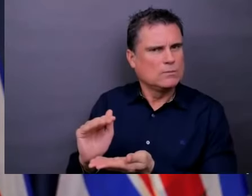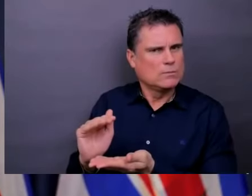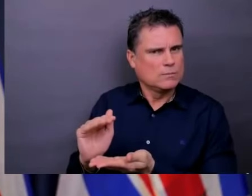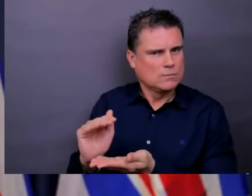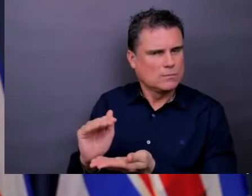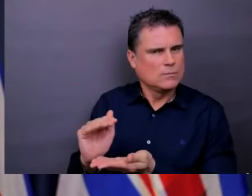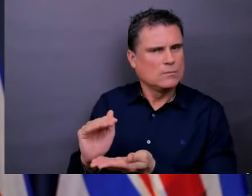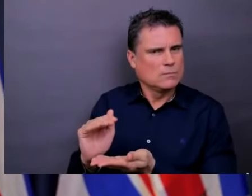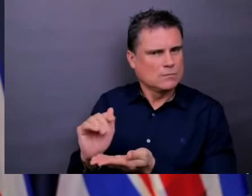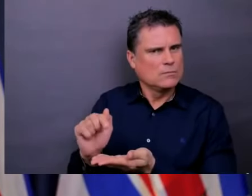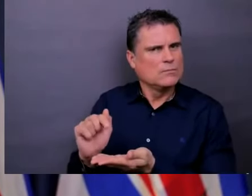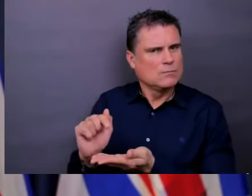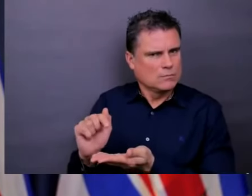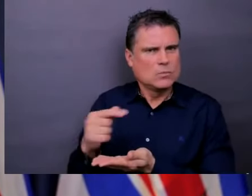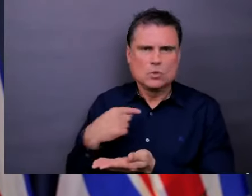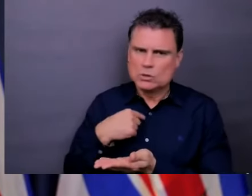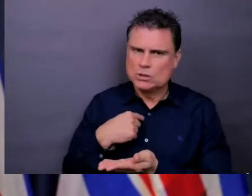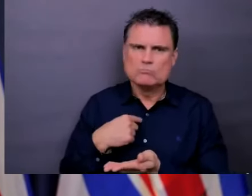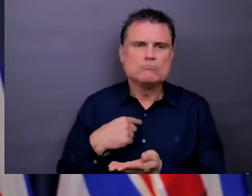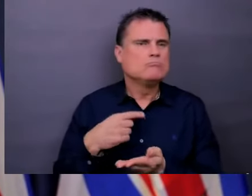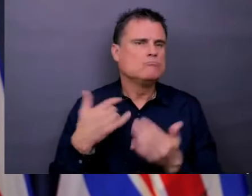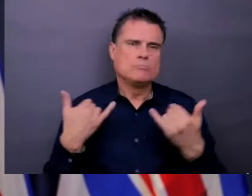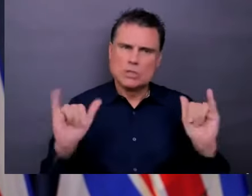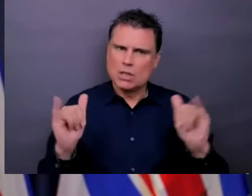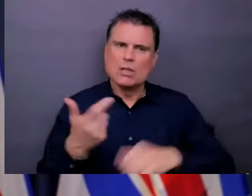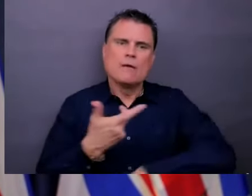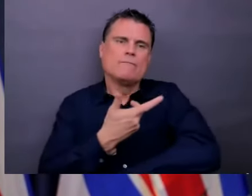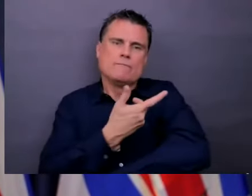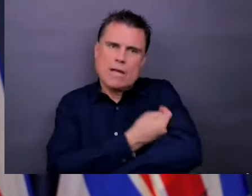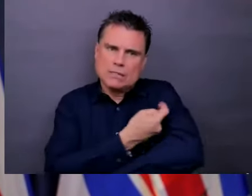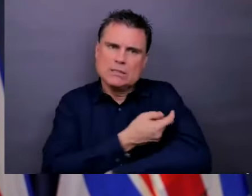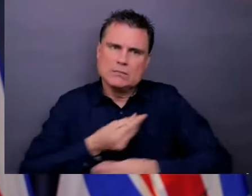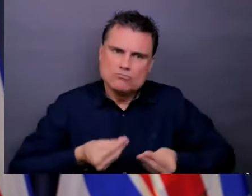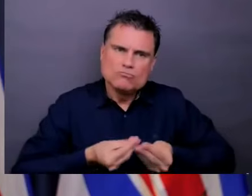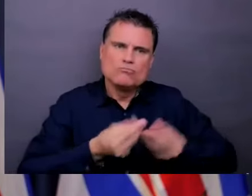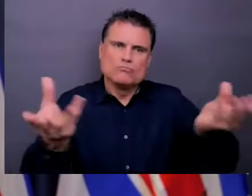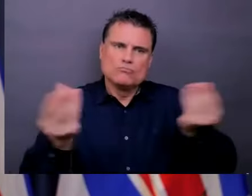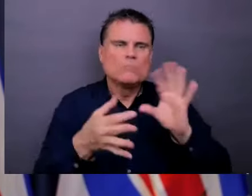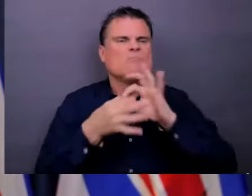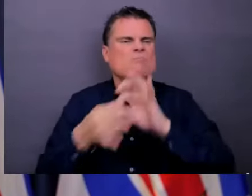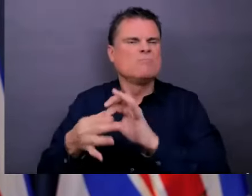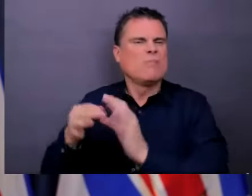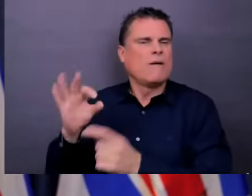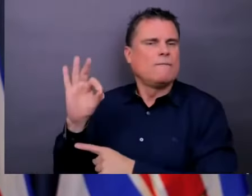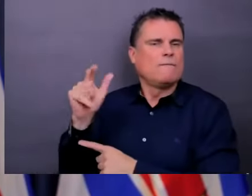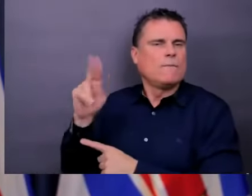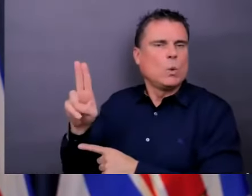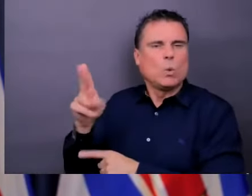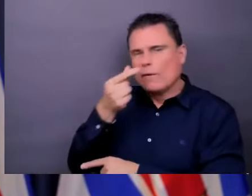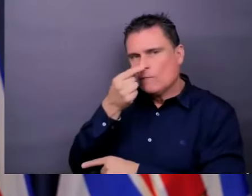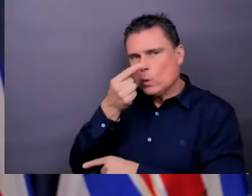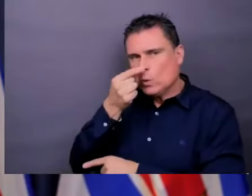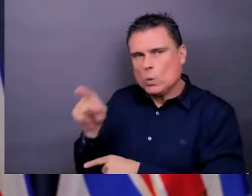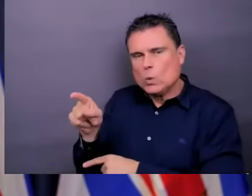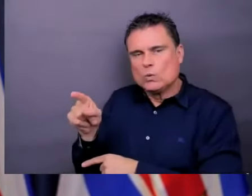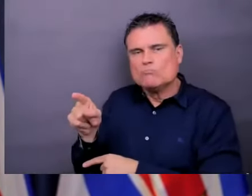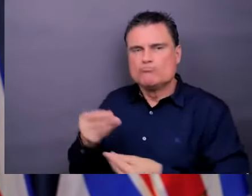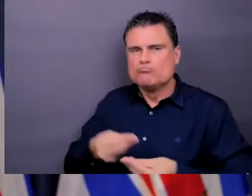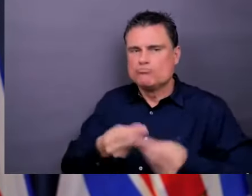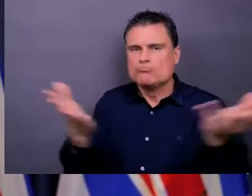1,455,412 doses of influenza vaccine have been administered to British Columbians. I just want to note, of those,